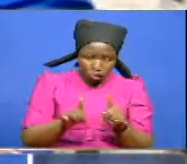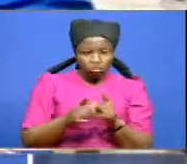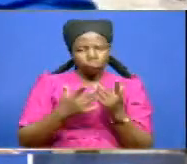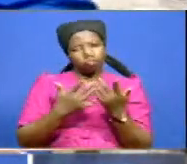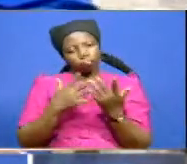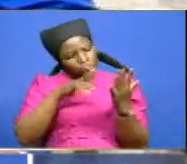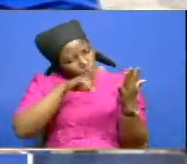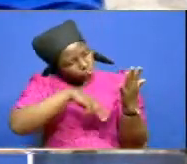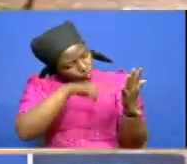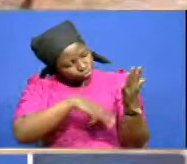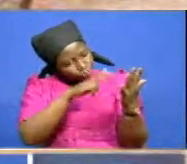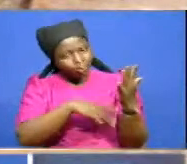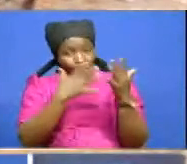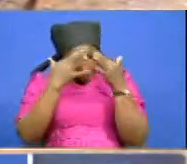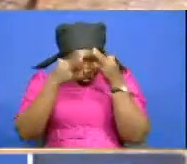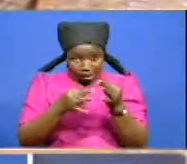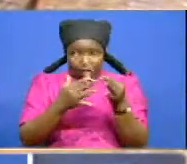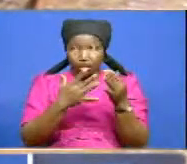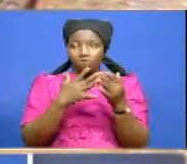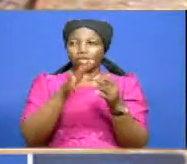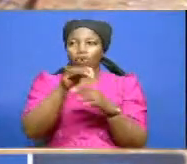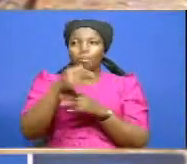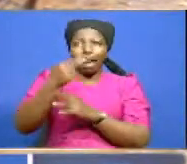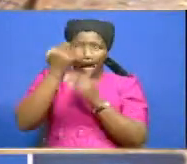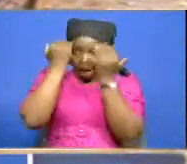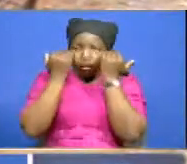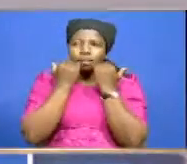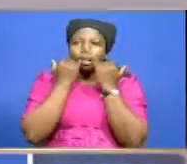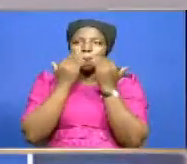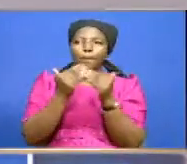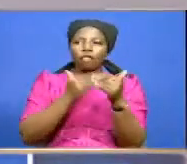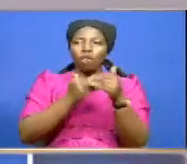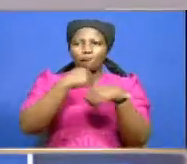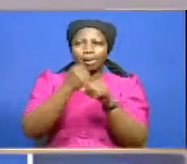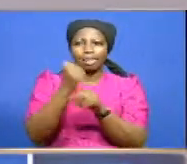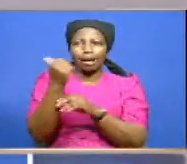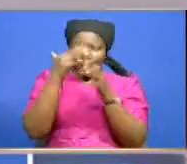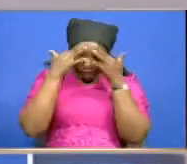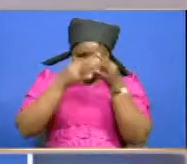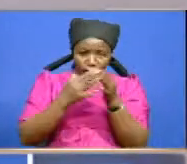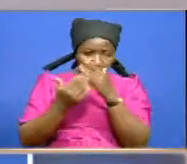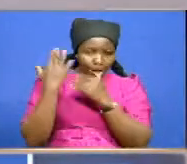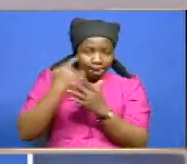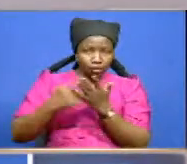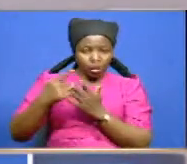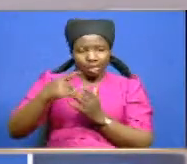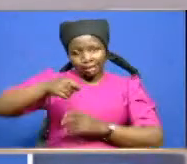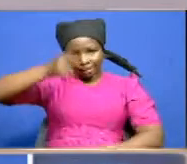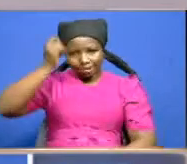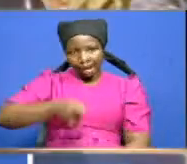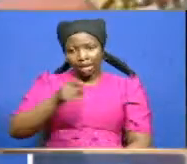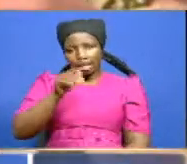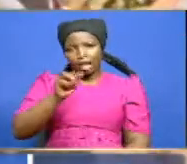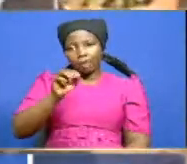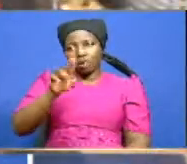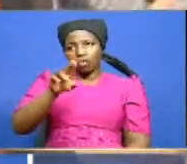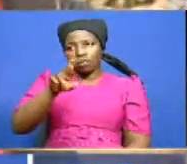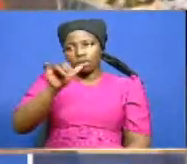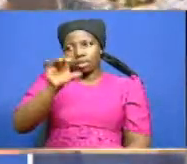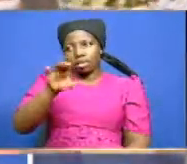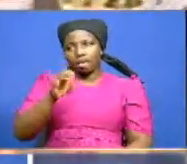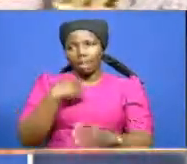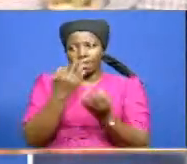of the High Court before making a decision on the direction the case would take. Last week, Justice Maurice Odunga in Machakos released